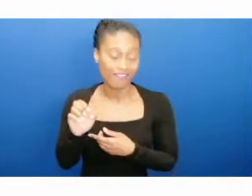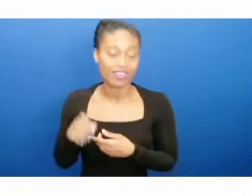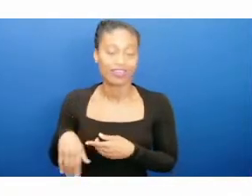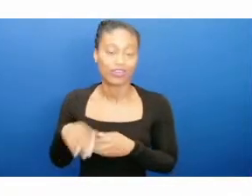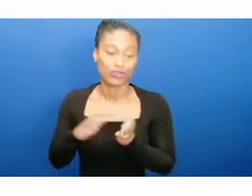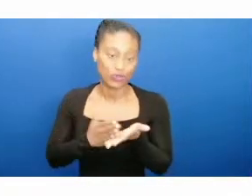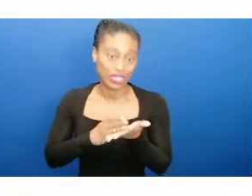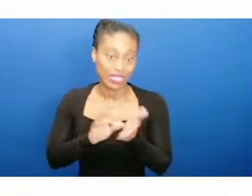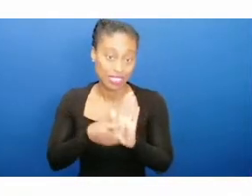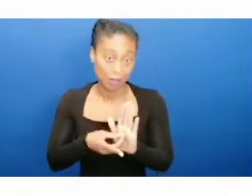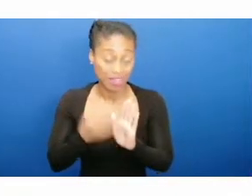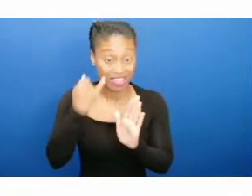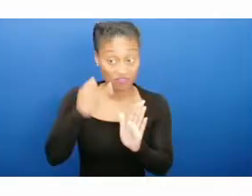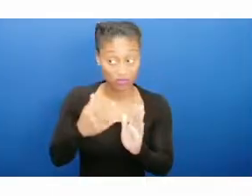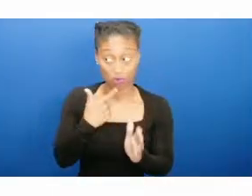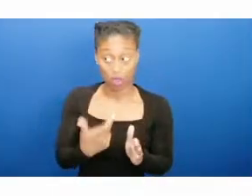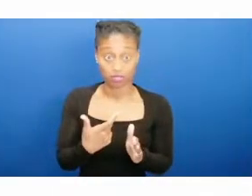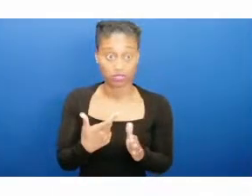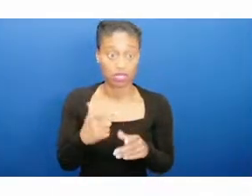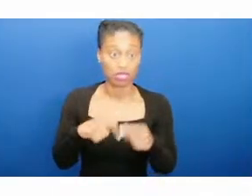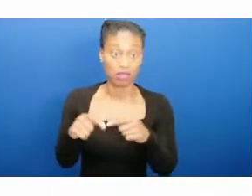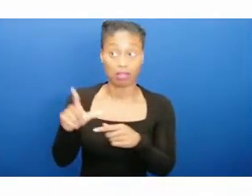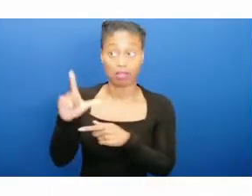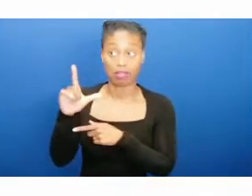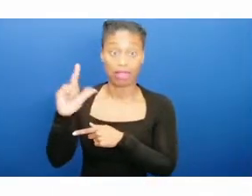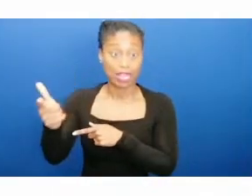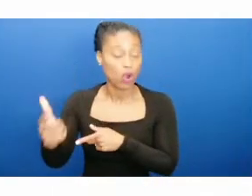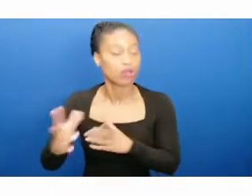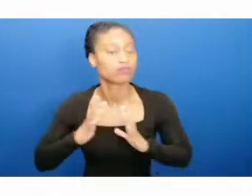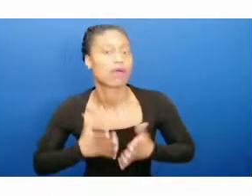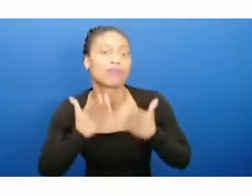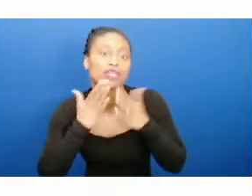again, if you're watching the replay, thank you so much for taking out the time